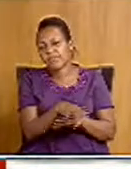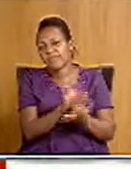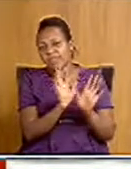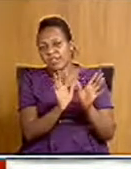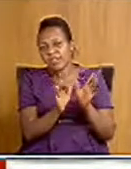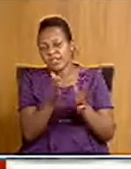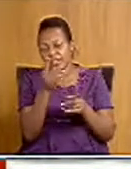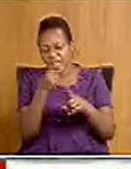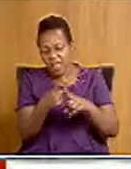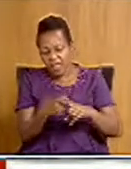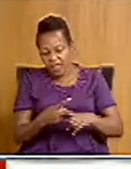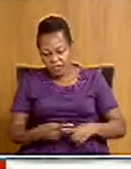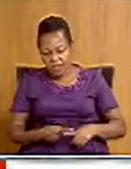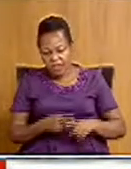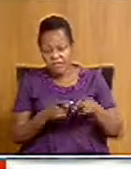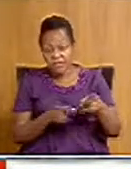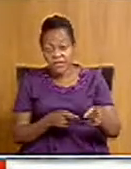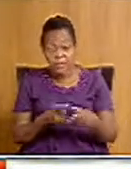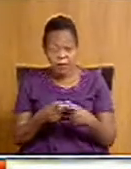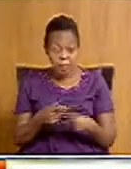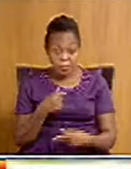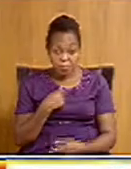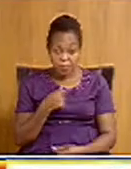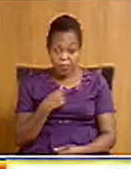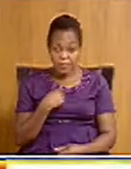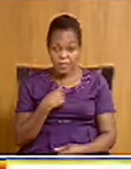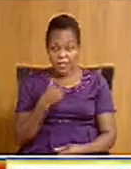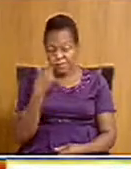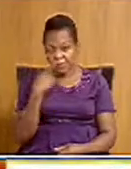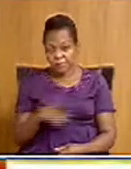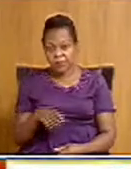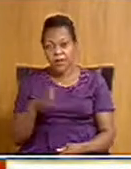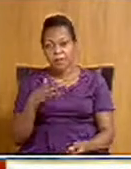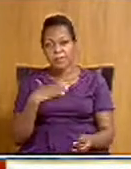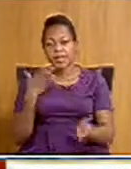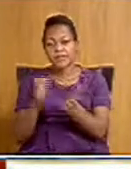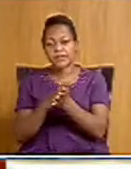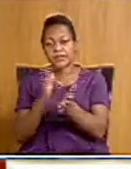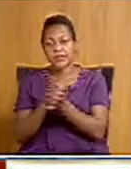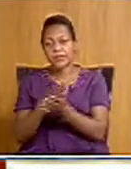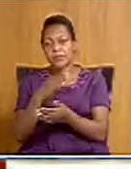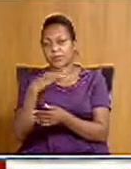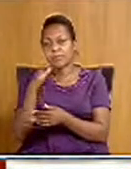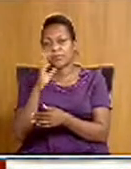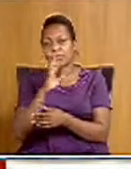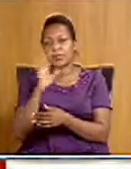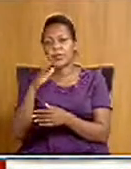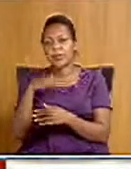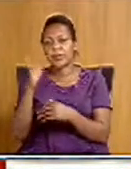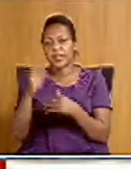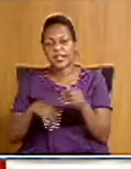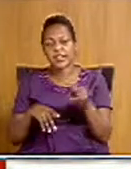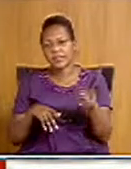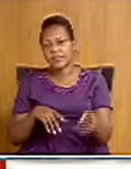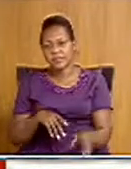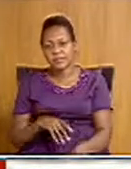bewa barebyo nayenze speed yange egenda kusuka kushinga